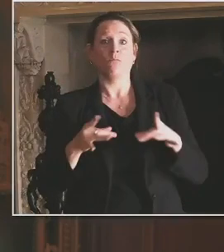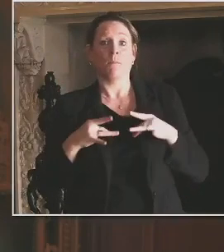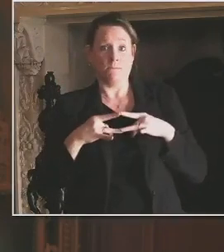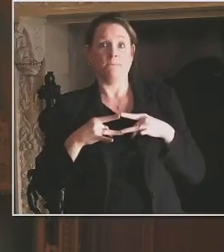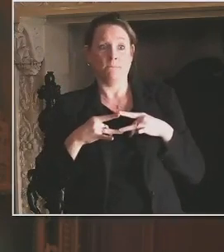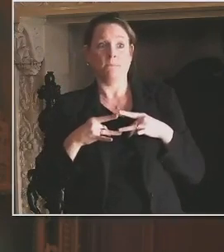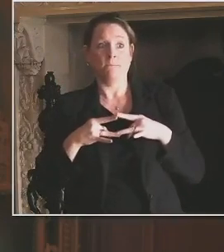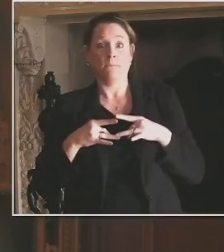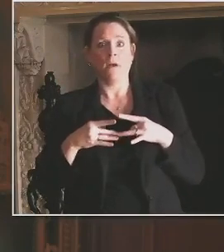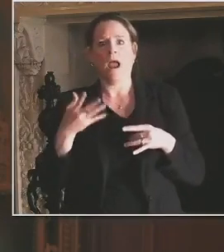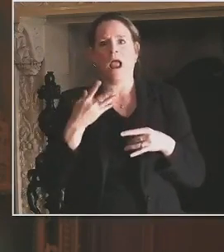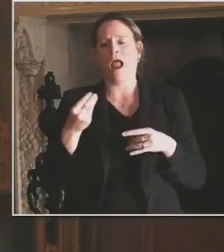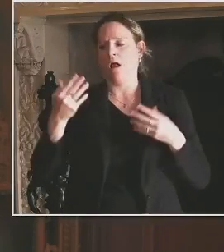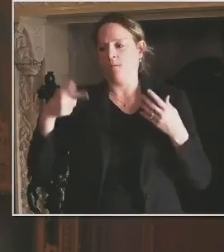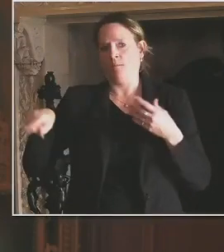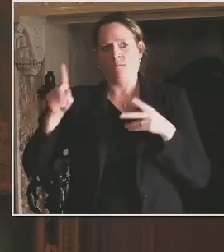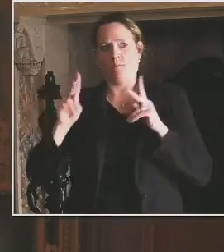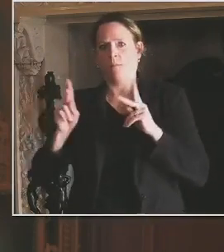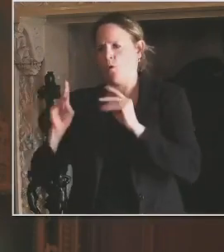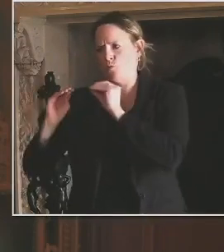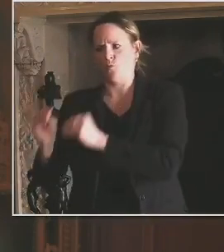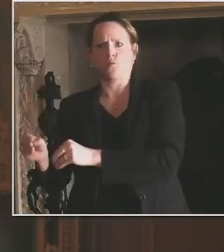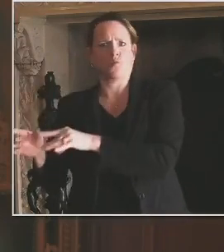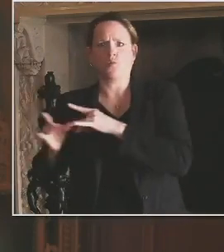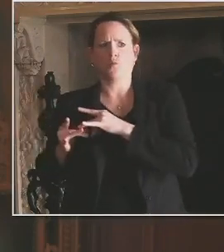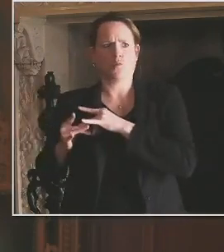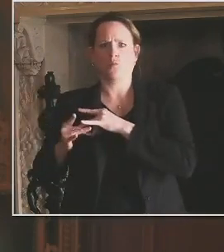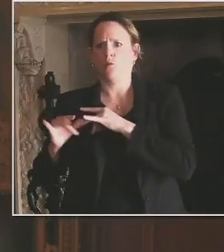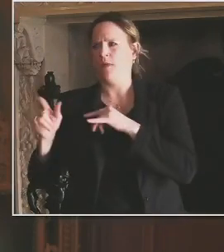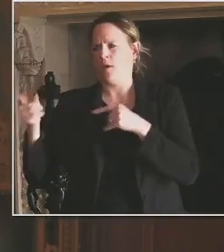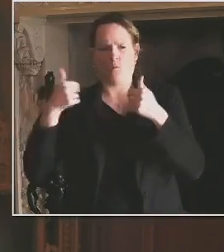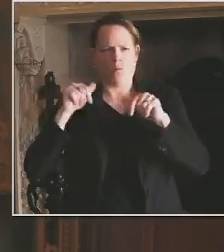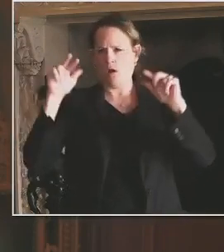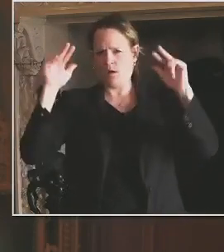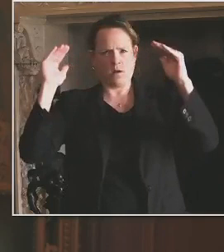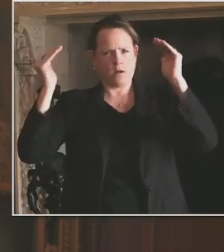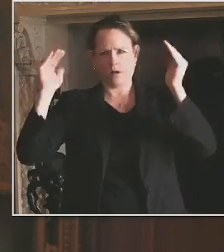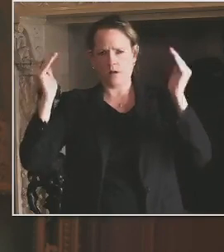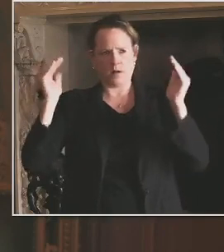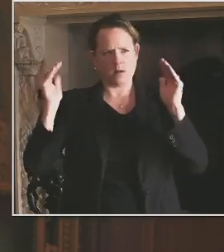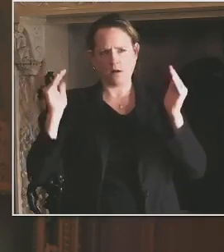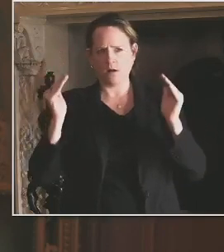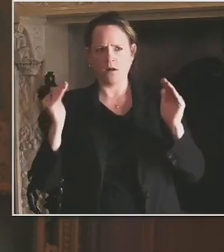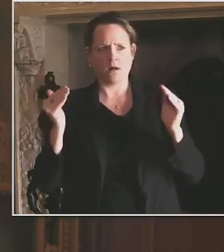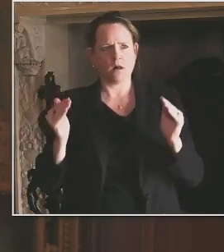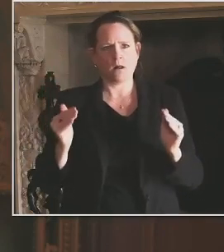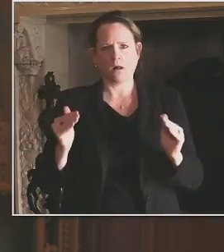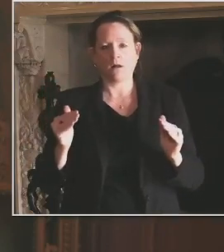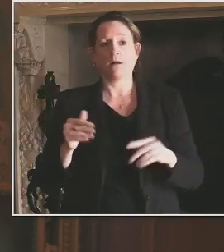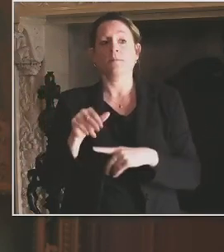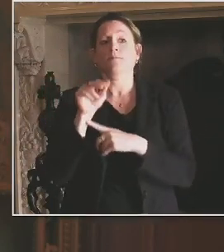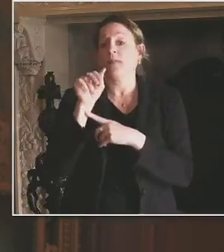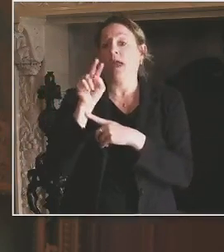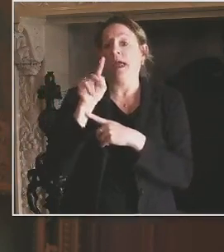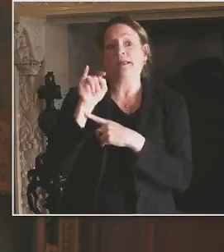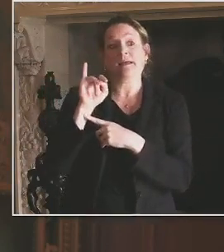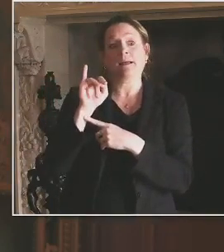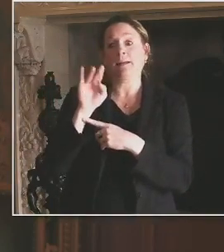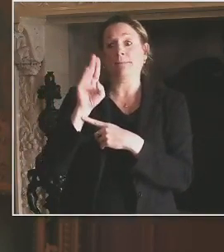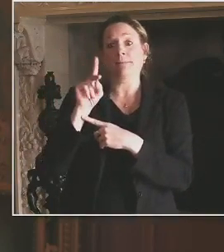Secretary Palm made is the important one, is that antibody tests don't tell someone if they're infected now. They don't tell us whether they're infectious